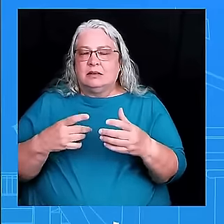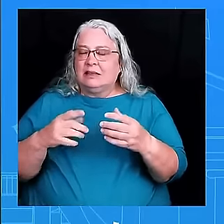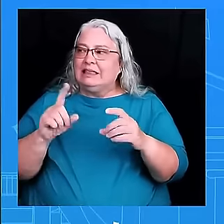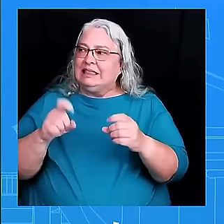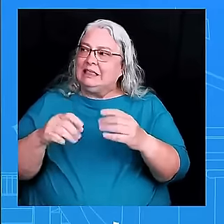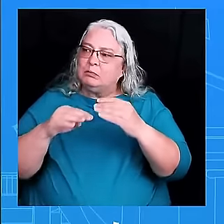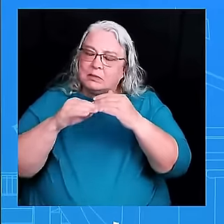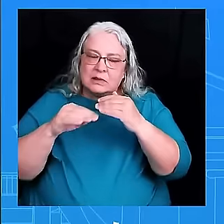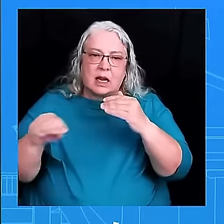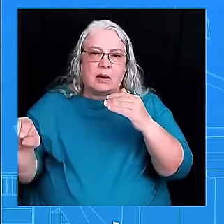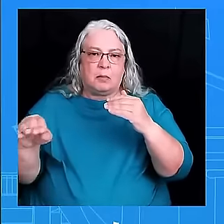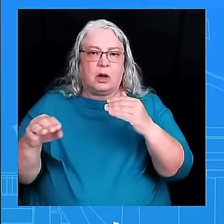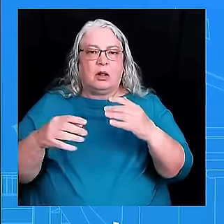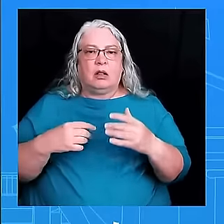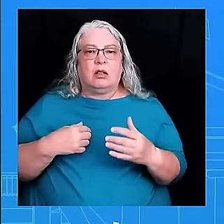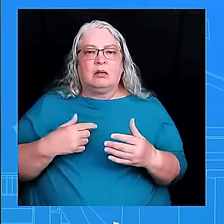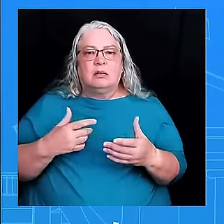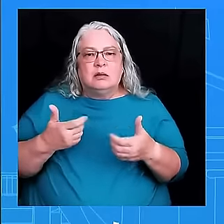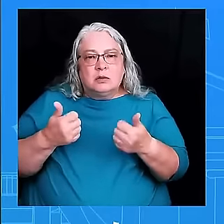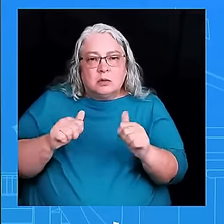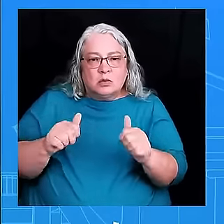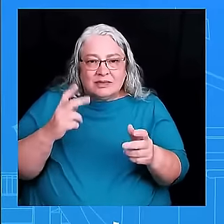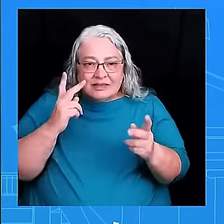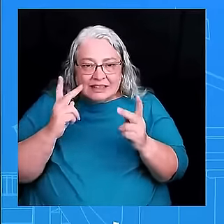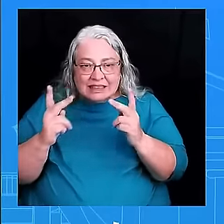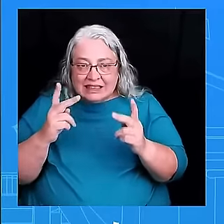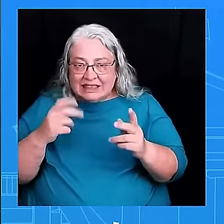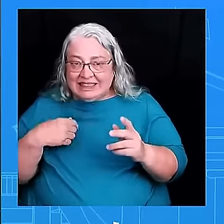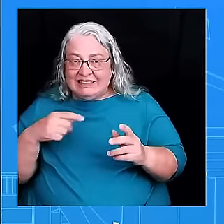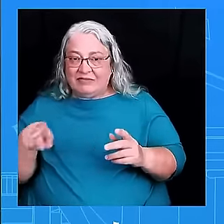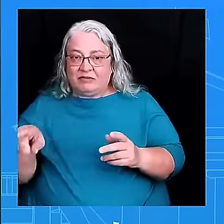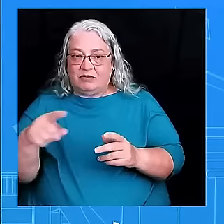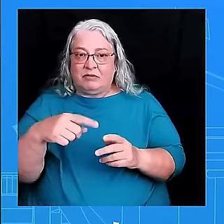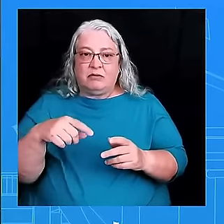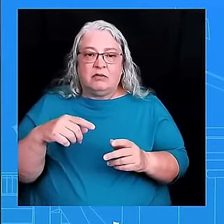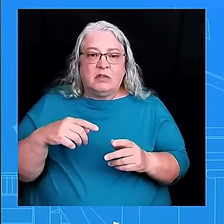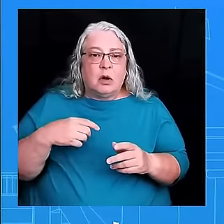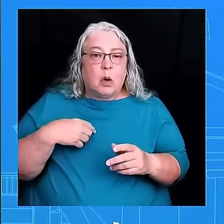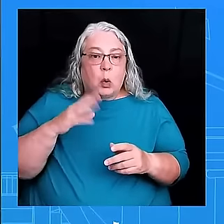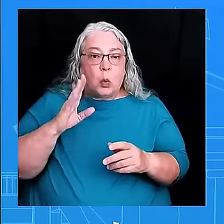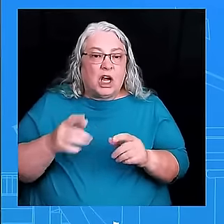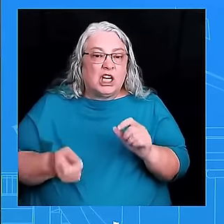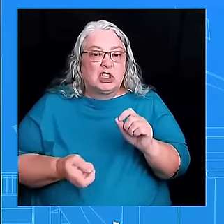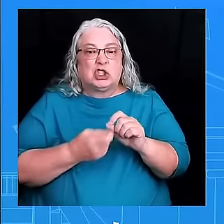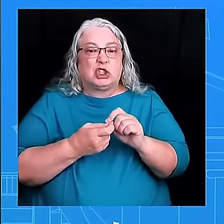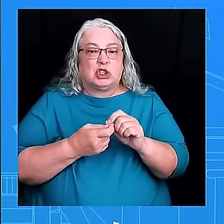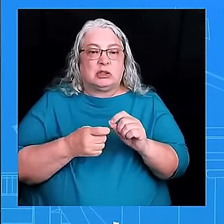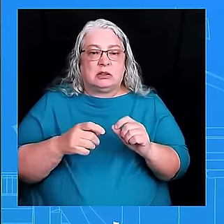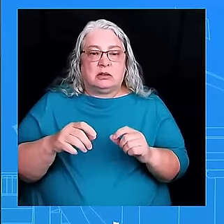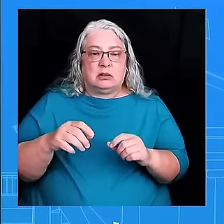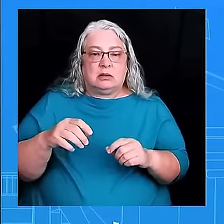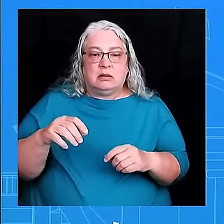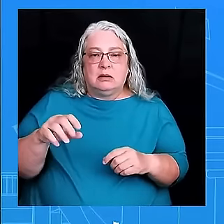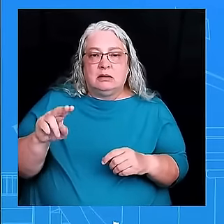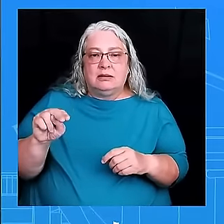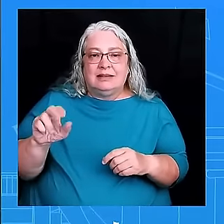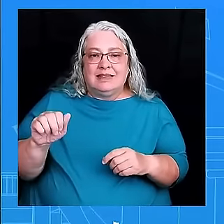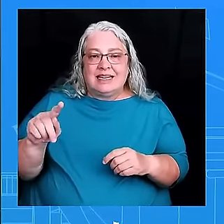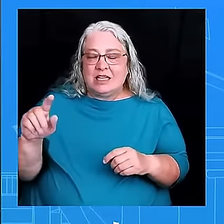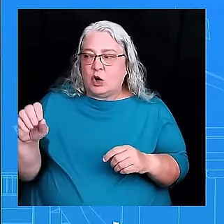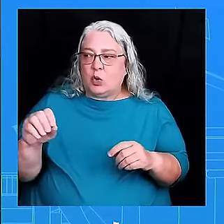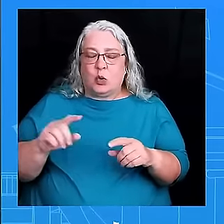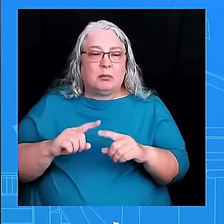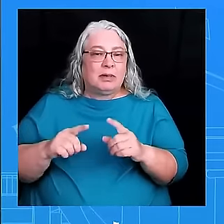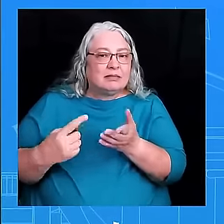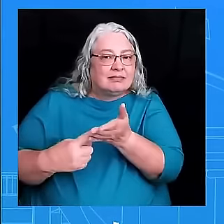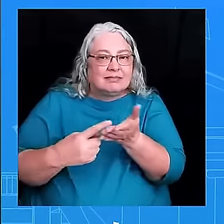NATO, with our other allies and partners, to ensure that our security is going to be strong, resilient, and